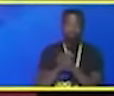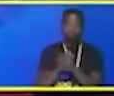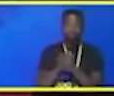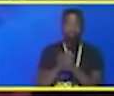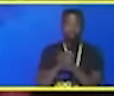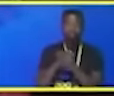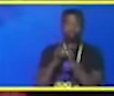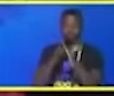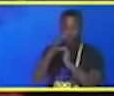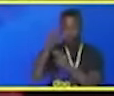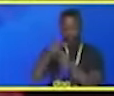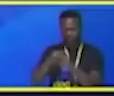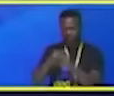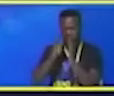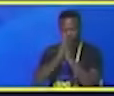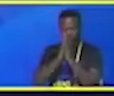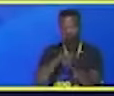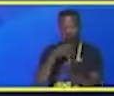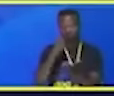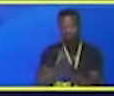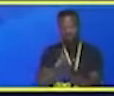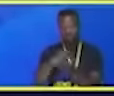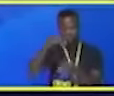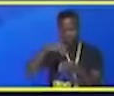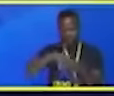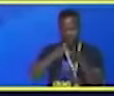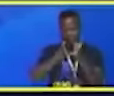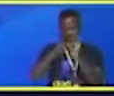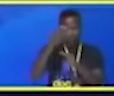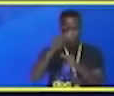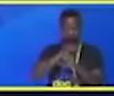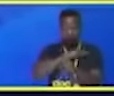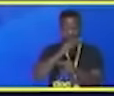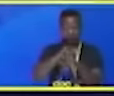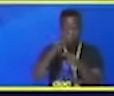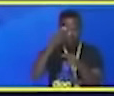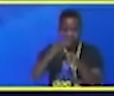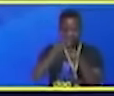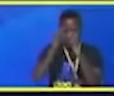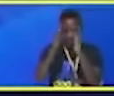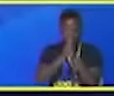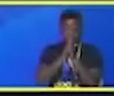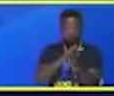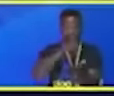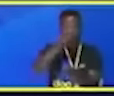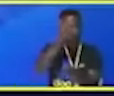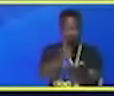prayed. In Jesus' mighty name, we have prayed.